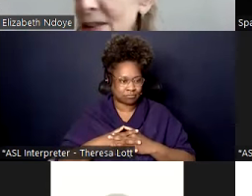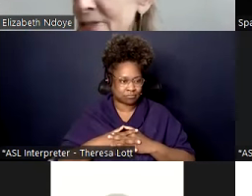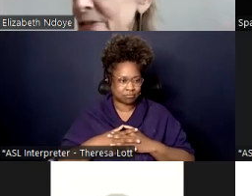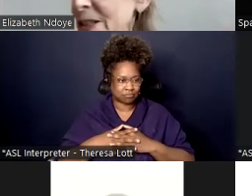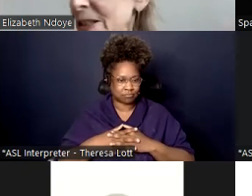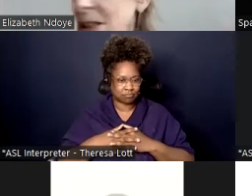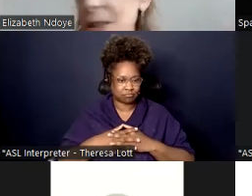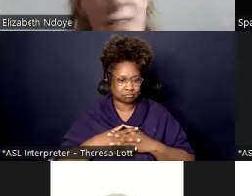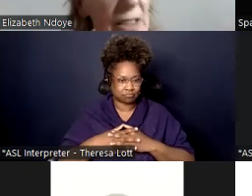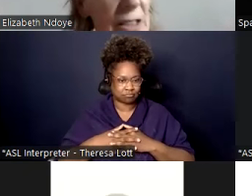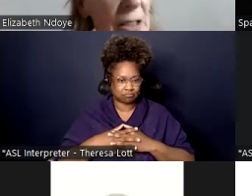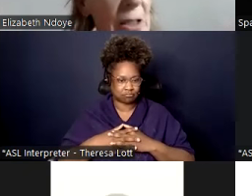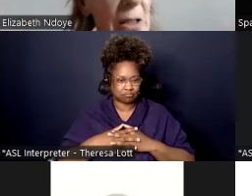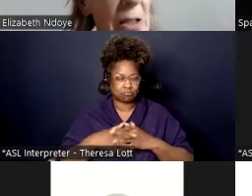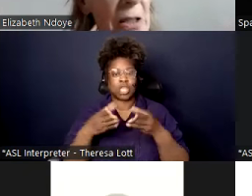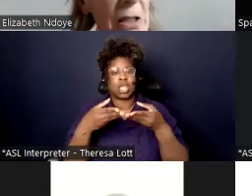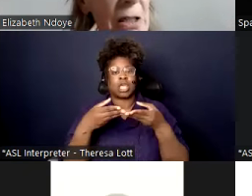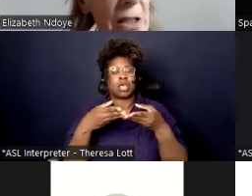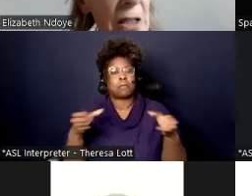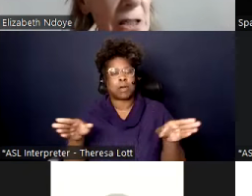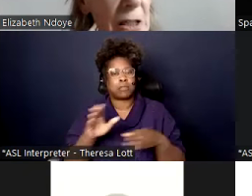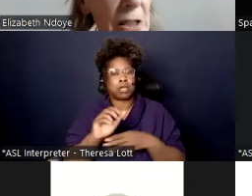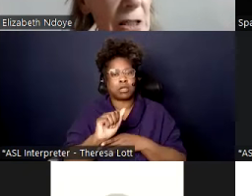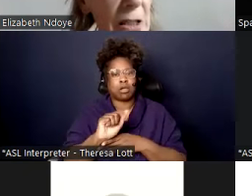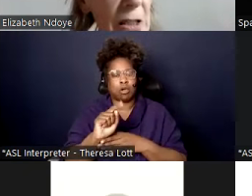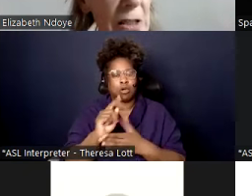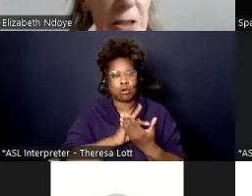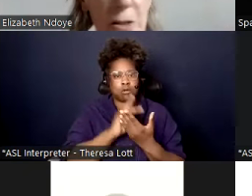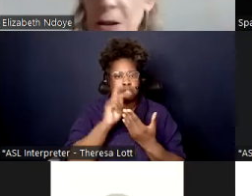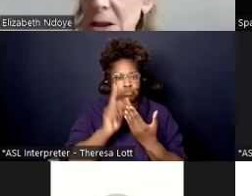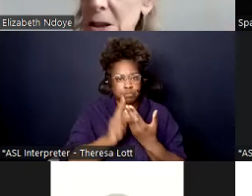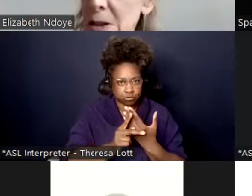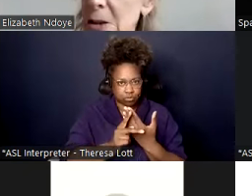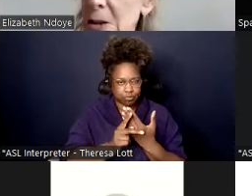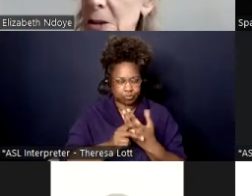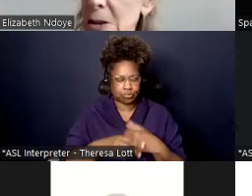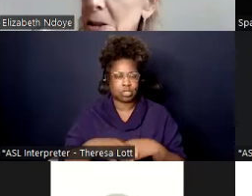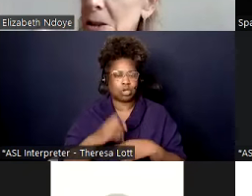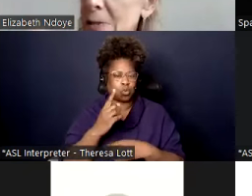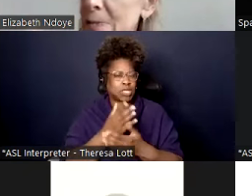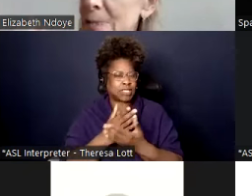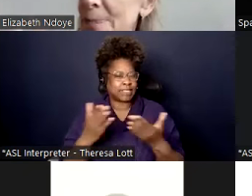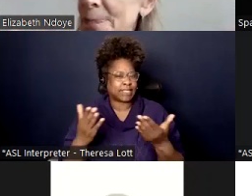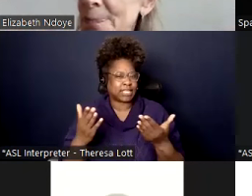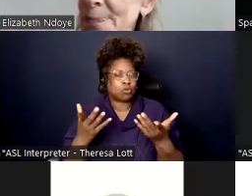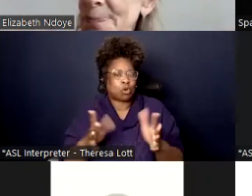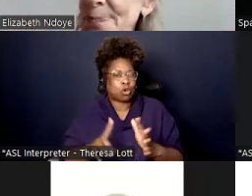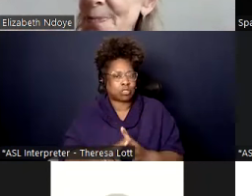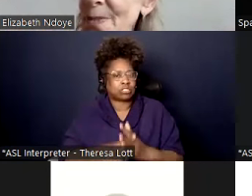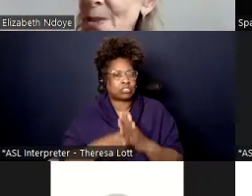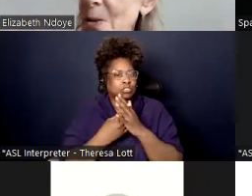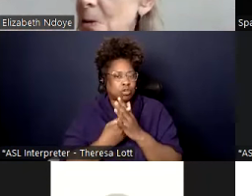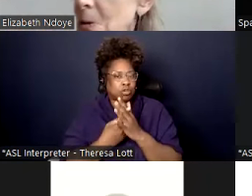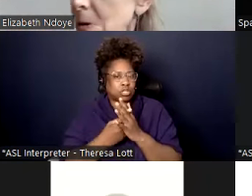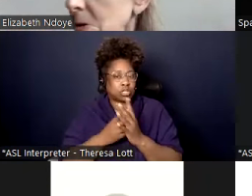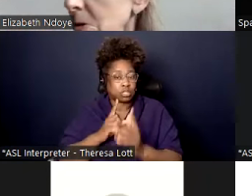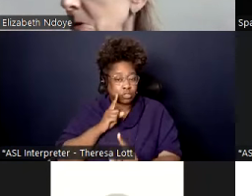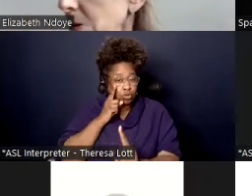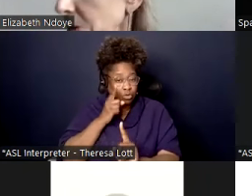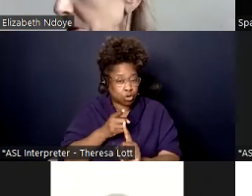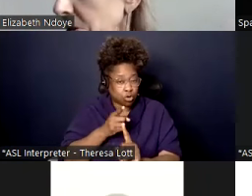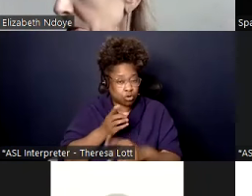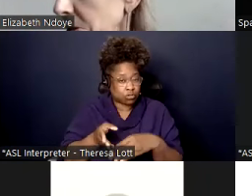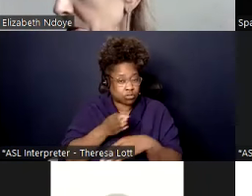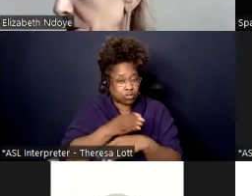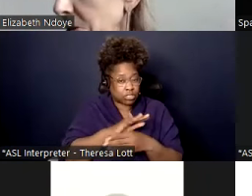But yeah, so this public art program is just sort of, one of the things that we're already, starting to do to really advance this goal around increasing